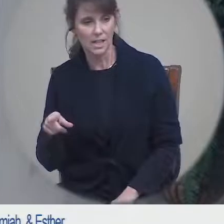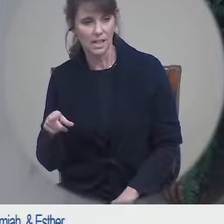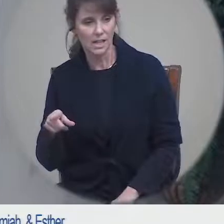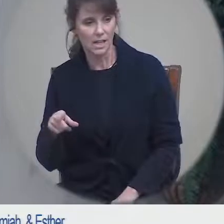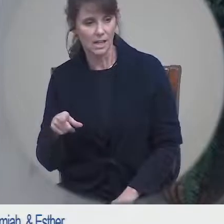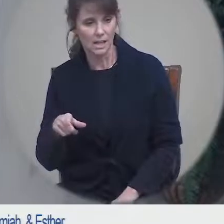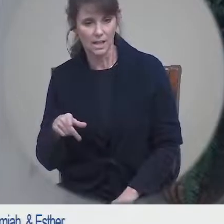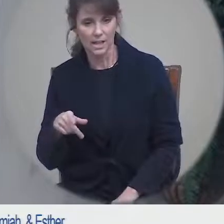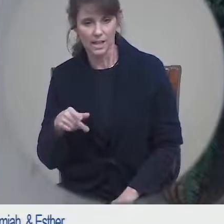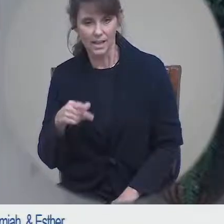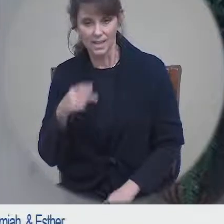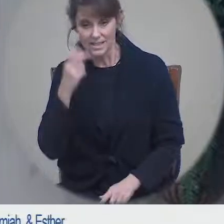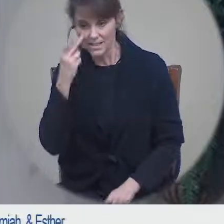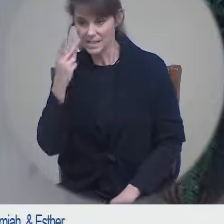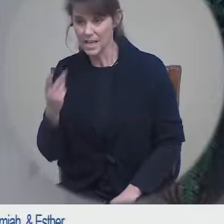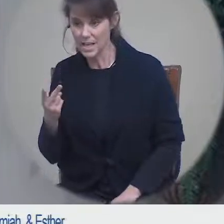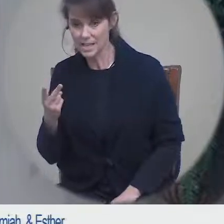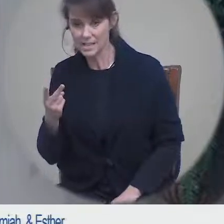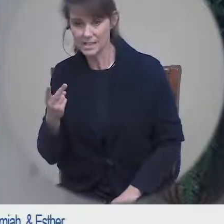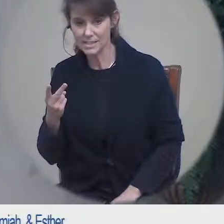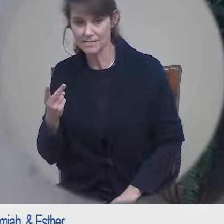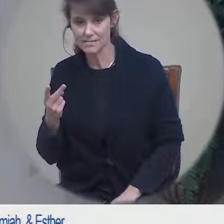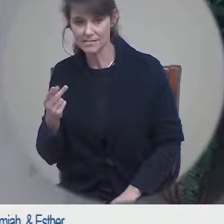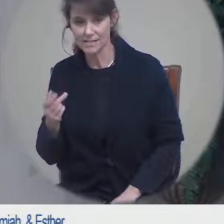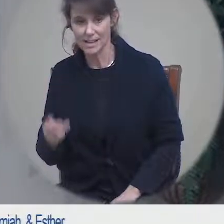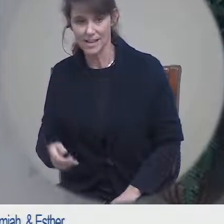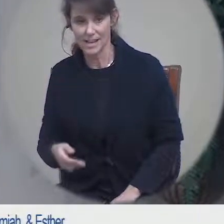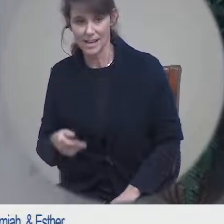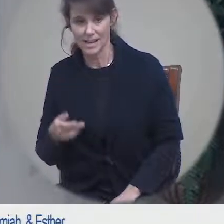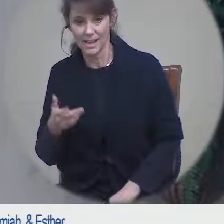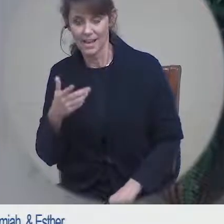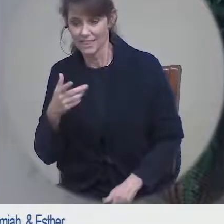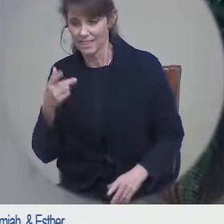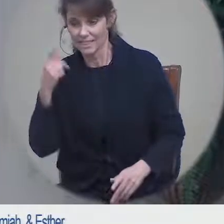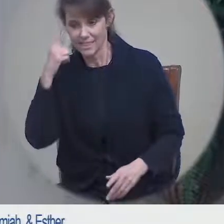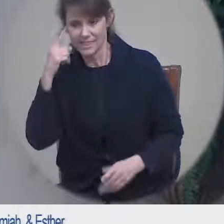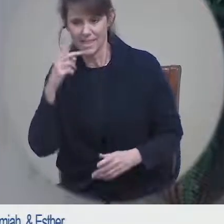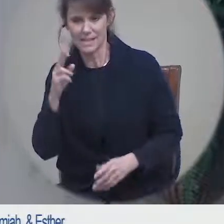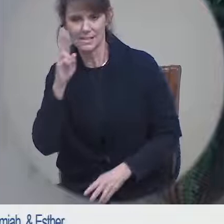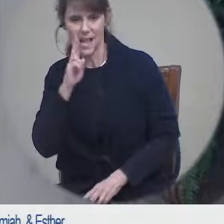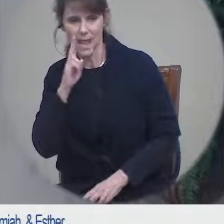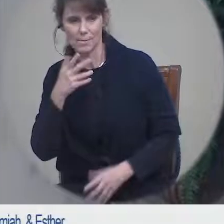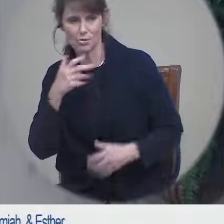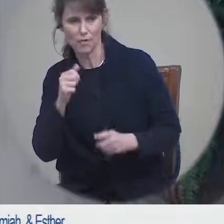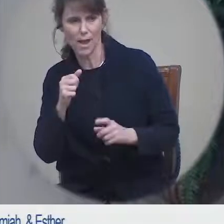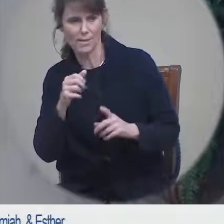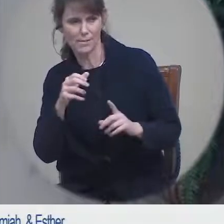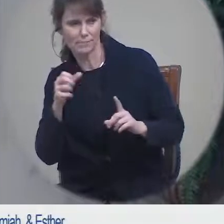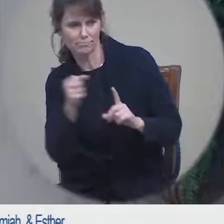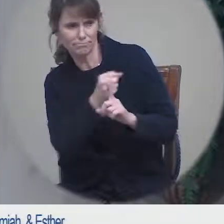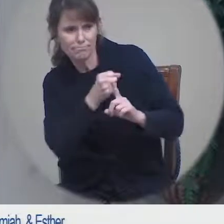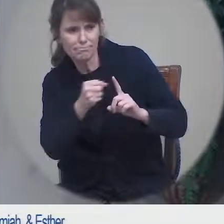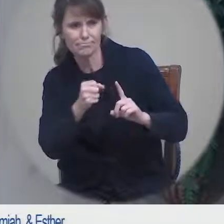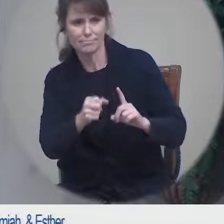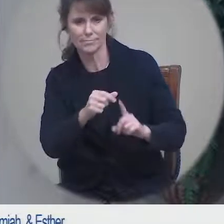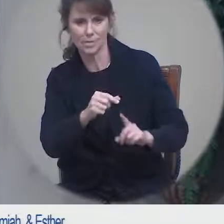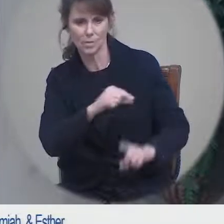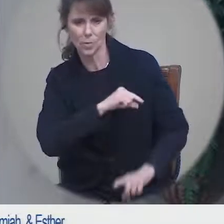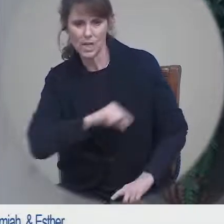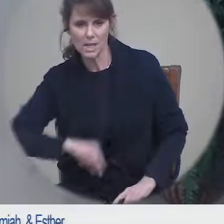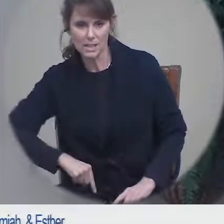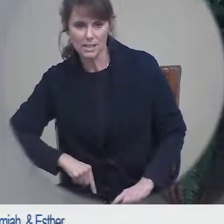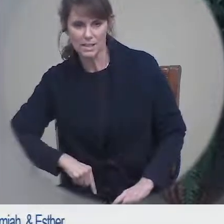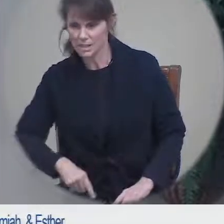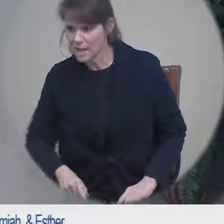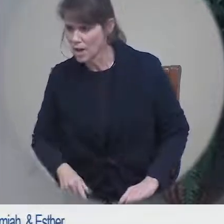his queen. He grows even angrier. He says in verse 8, will he even assault the queen with me